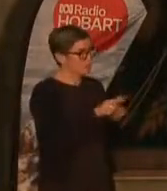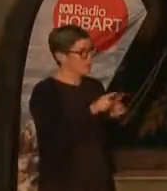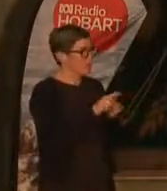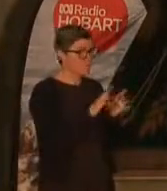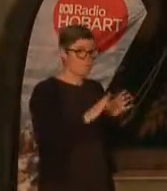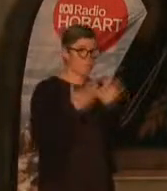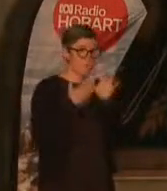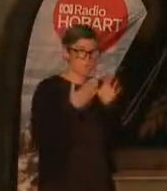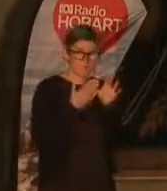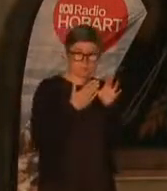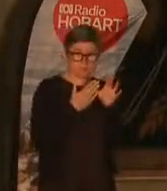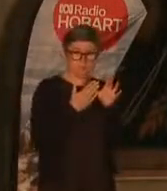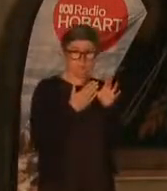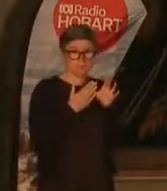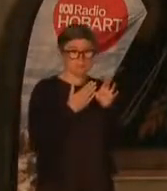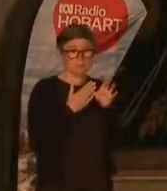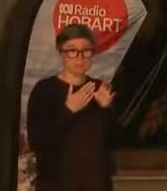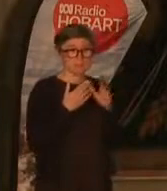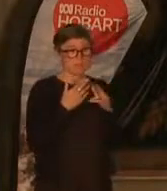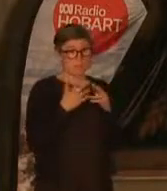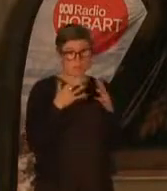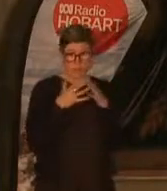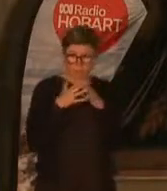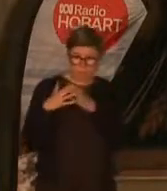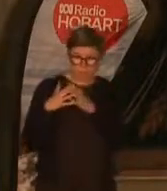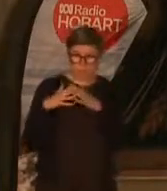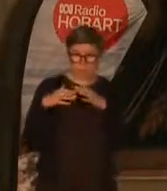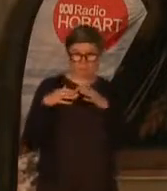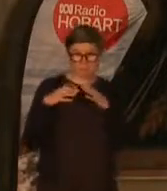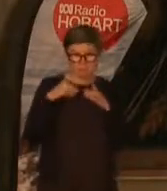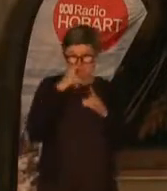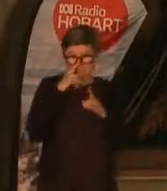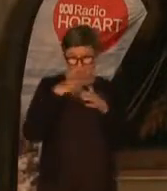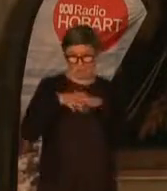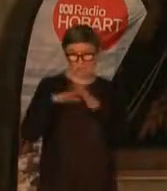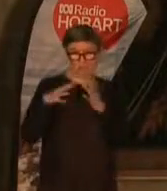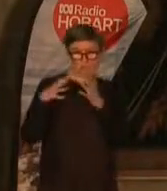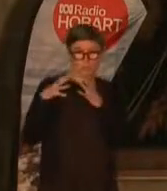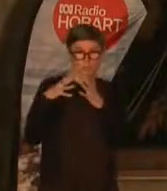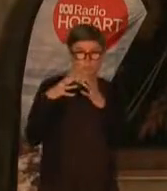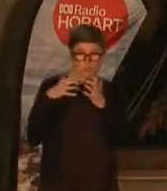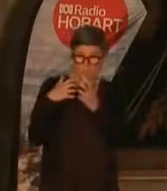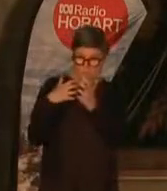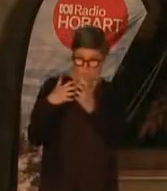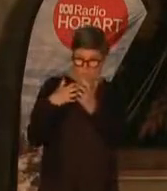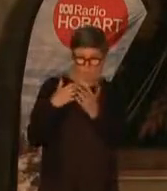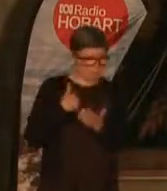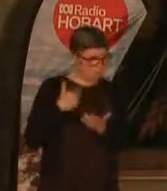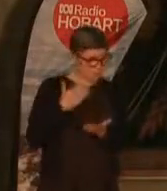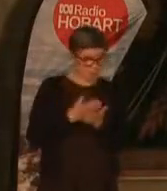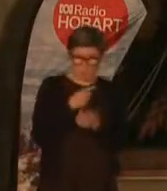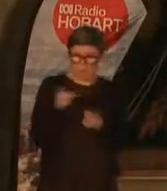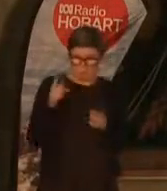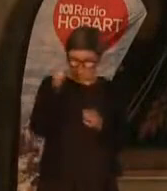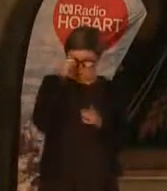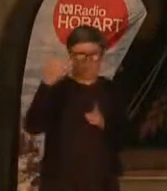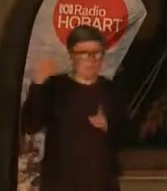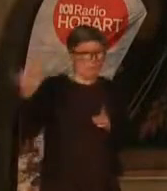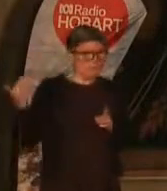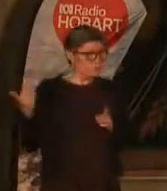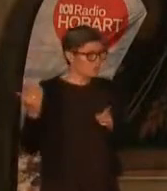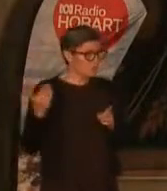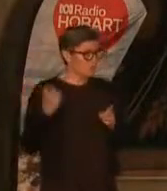their kind to, you know, these Western academic disciplines is just like, surely they would have realised that before. And you know,